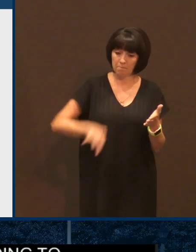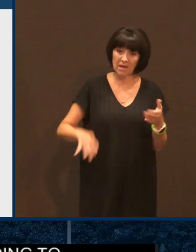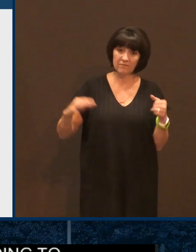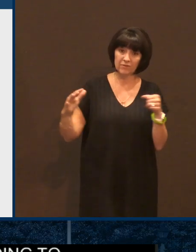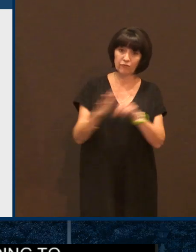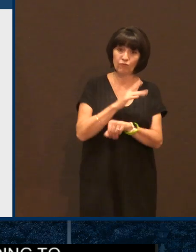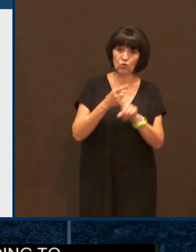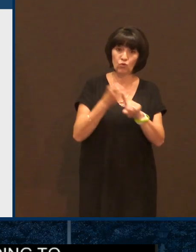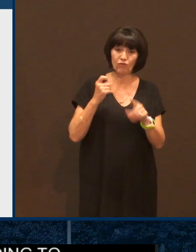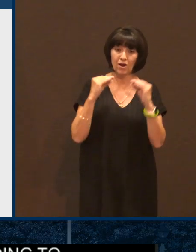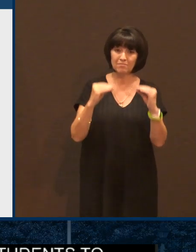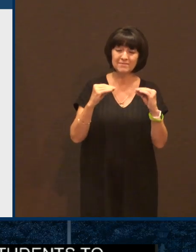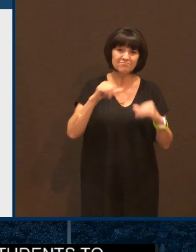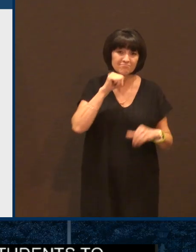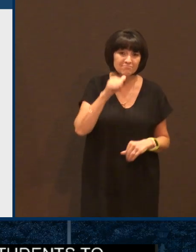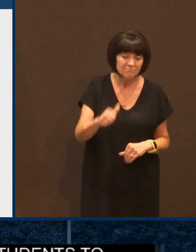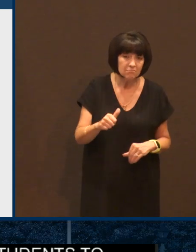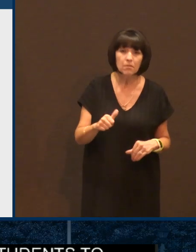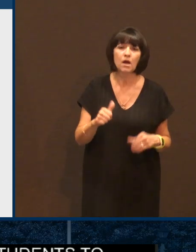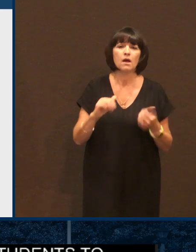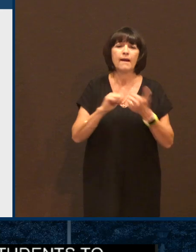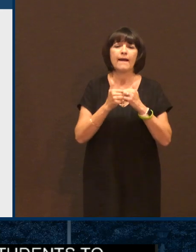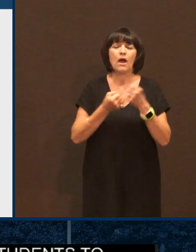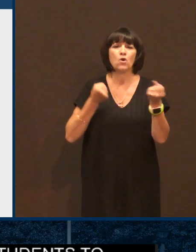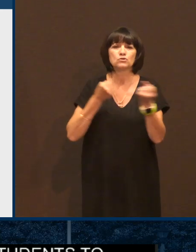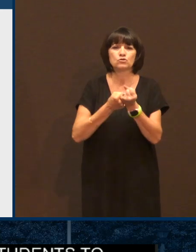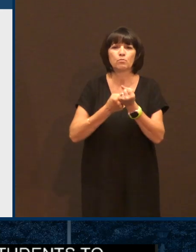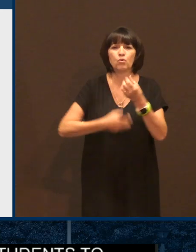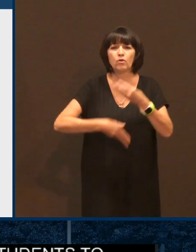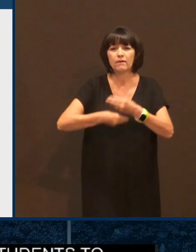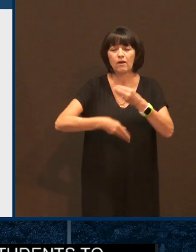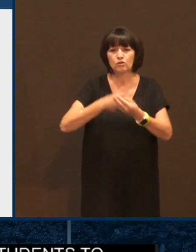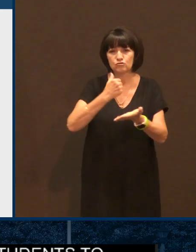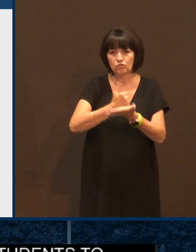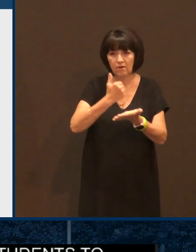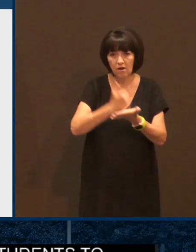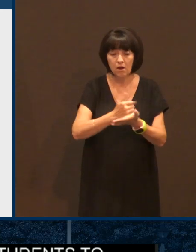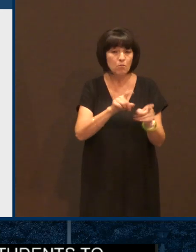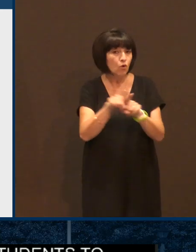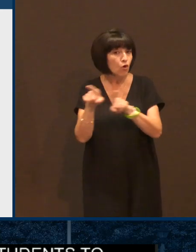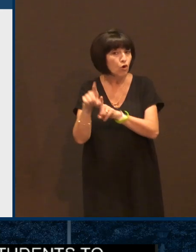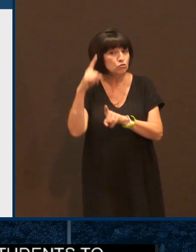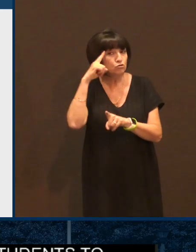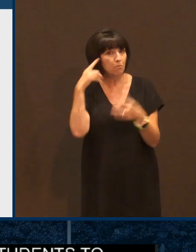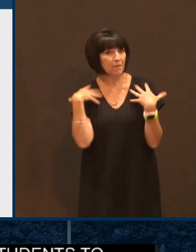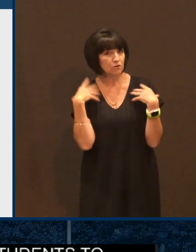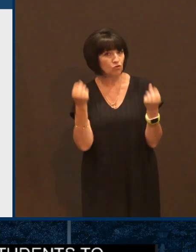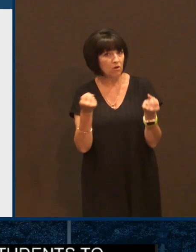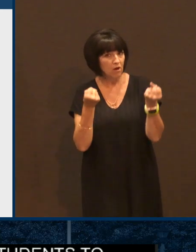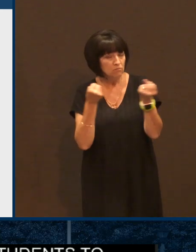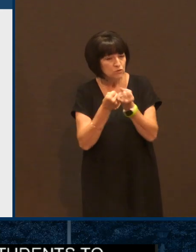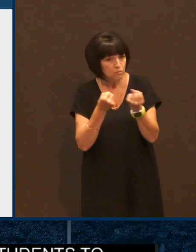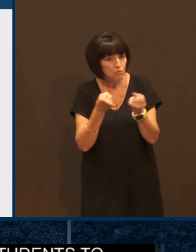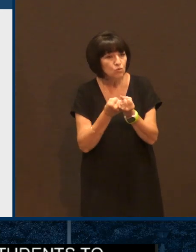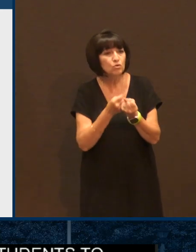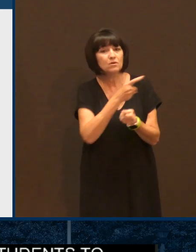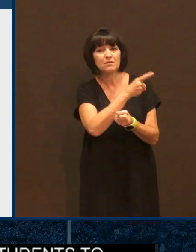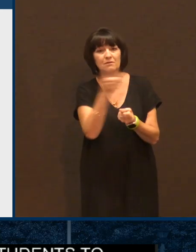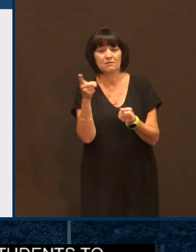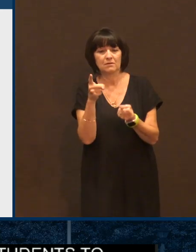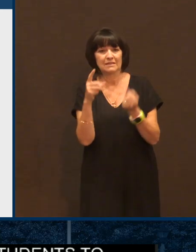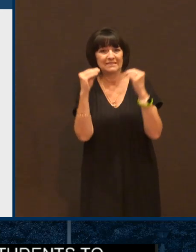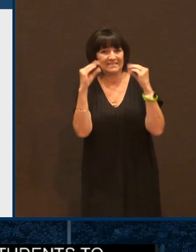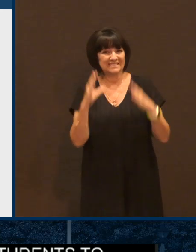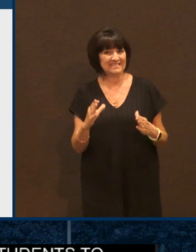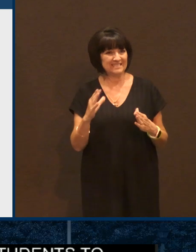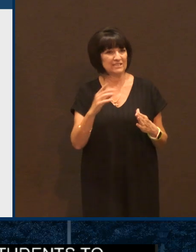$4.5 million will also go to mental health support and the professional learning that our teachers need in order to be able to most effectively